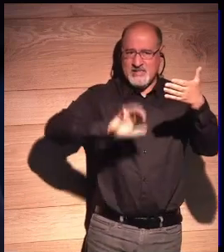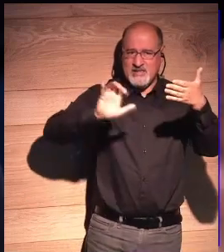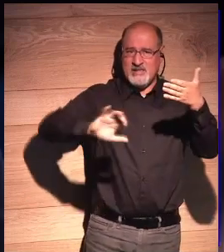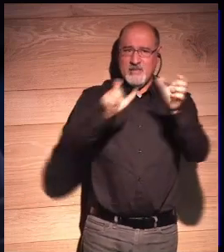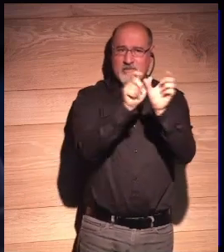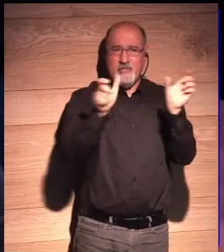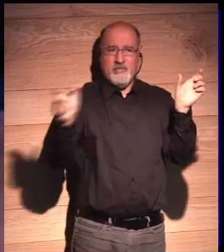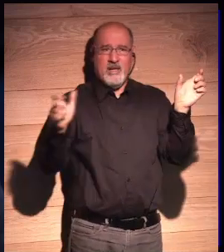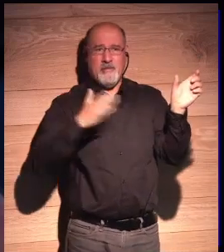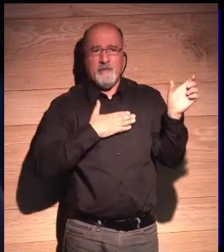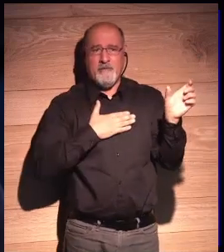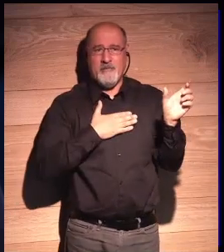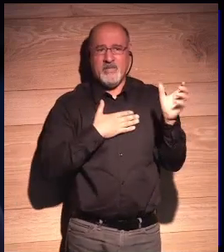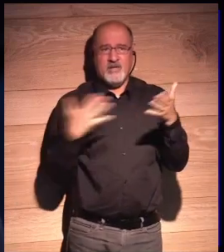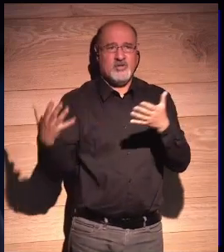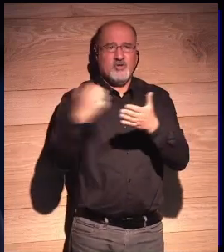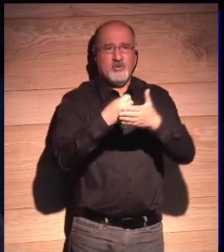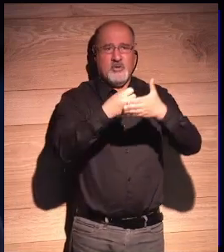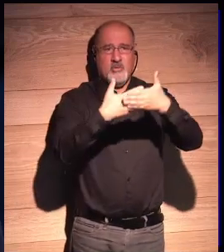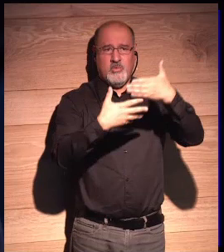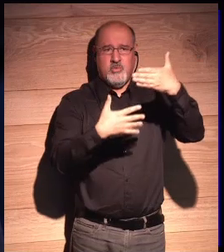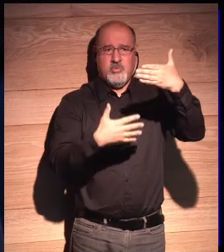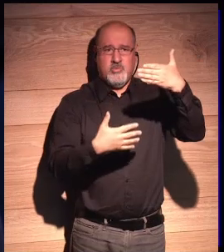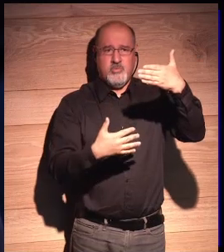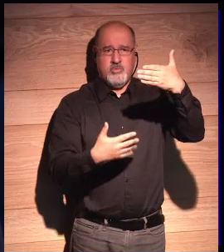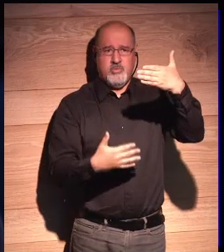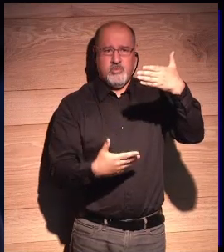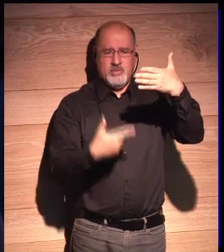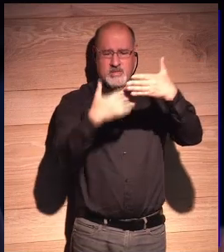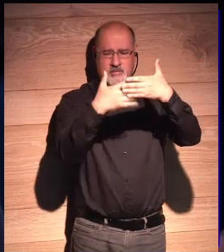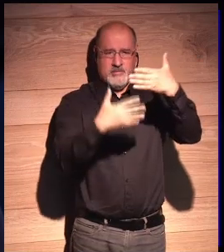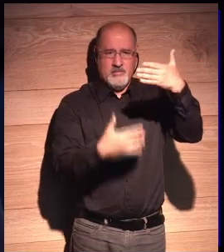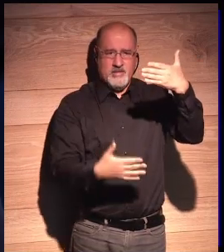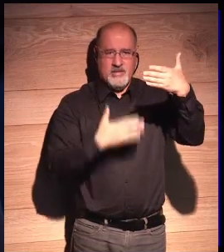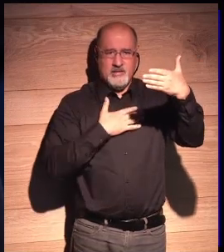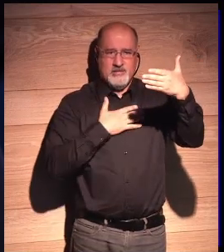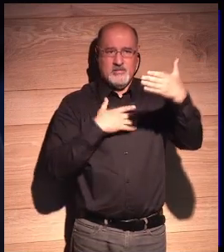every word, every shot, everything about it, except for he changed all the names,